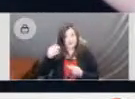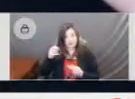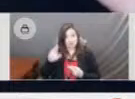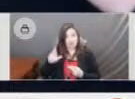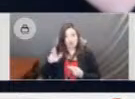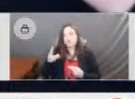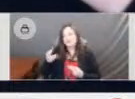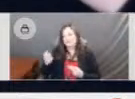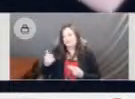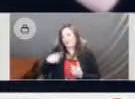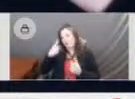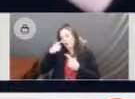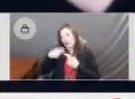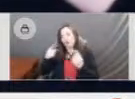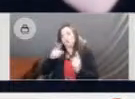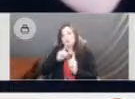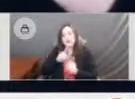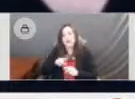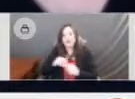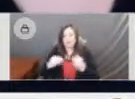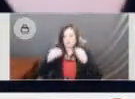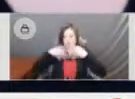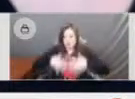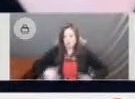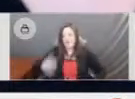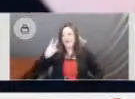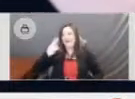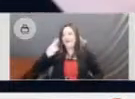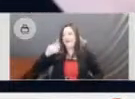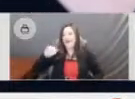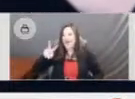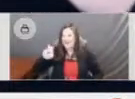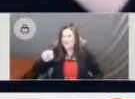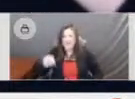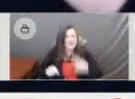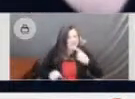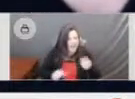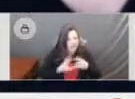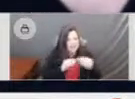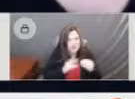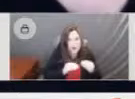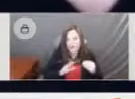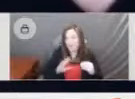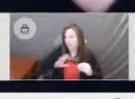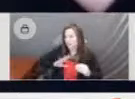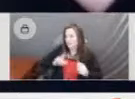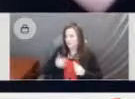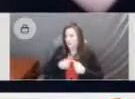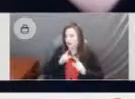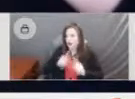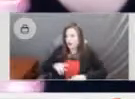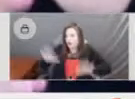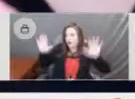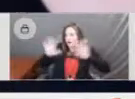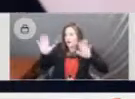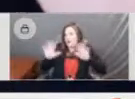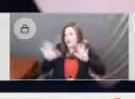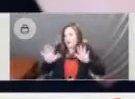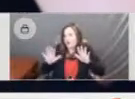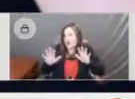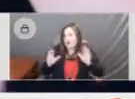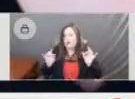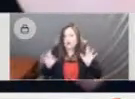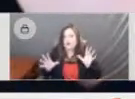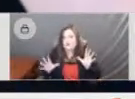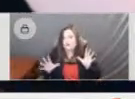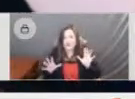had an allergic reaction. He broke out in hives. And every time I tell someone that story, their first response is, oh, that's